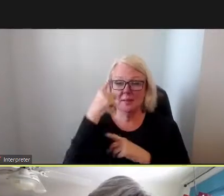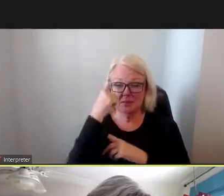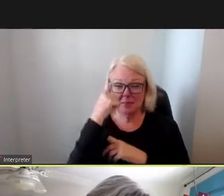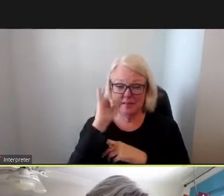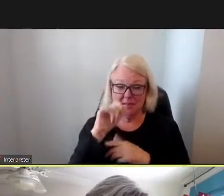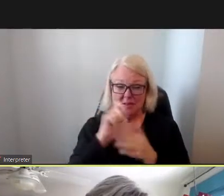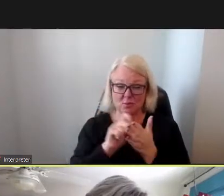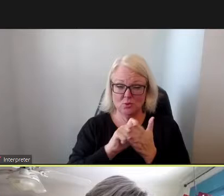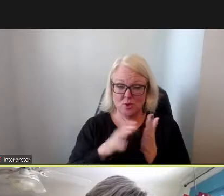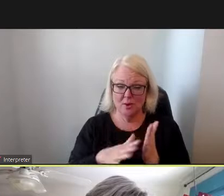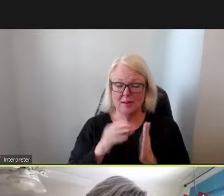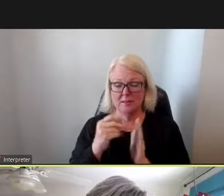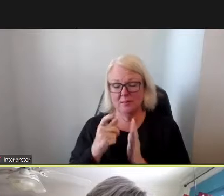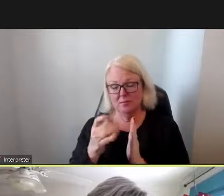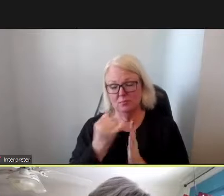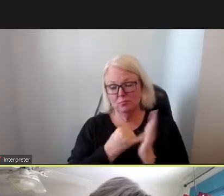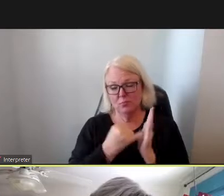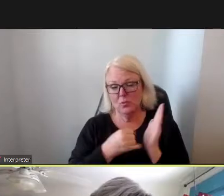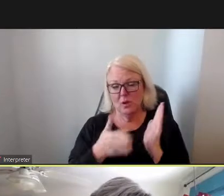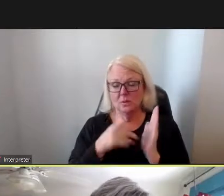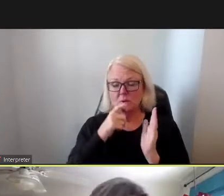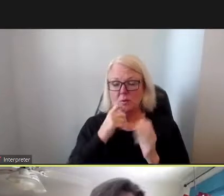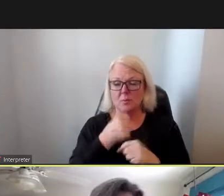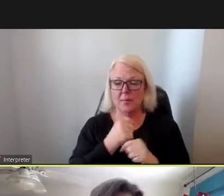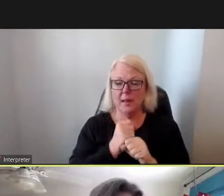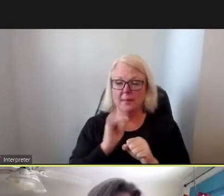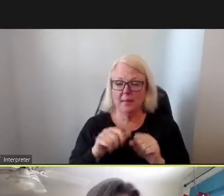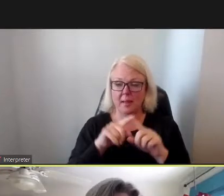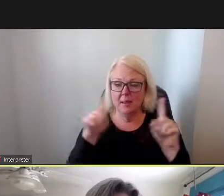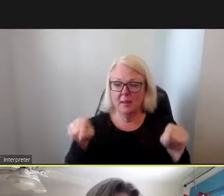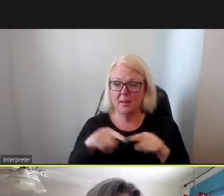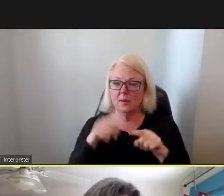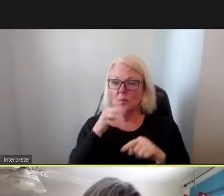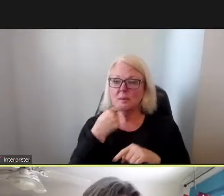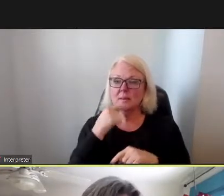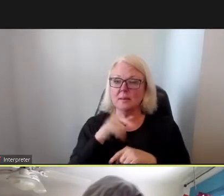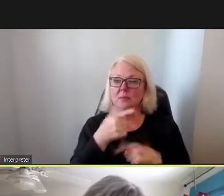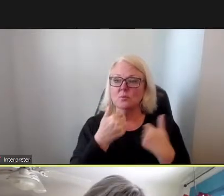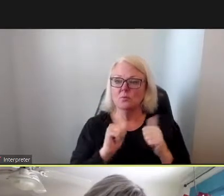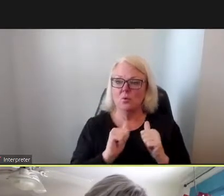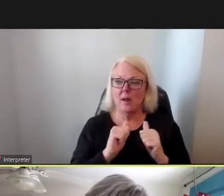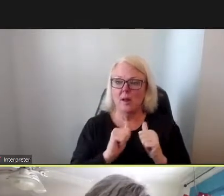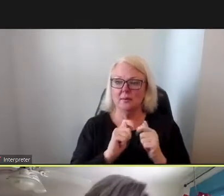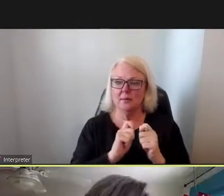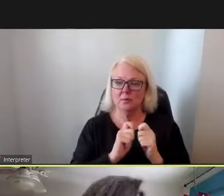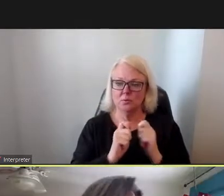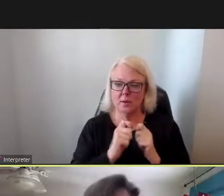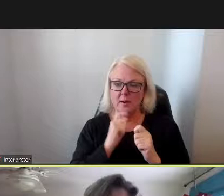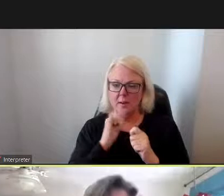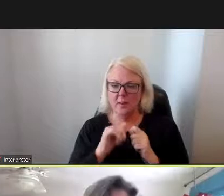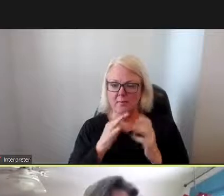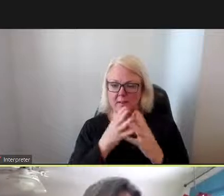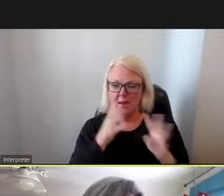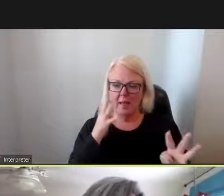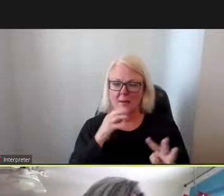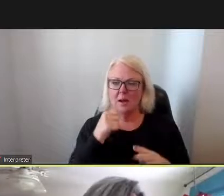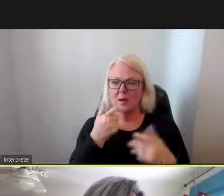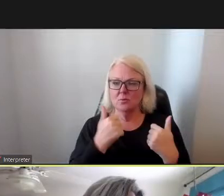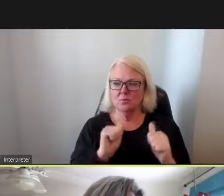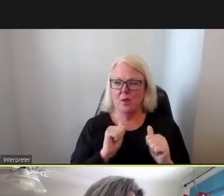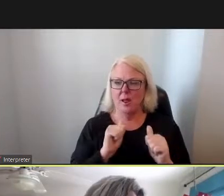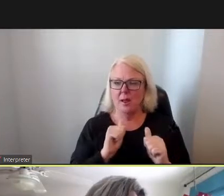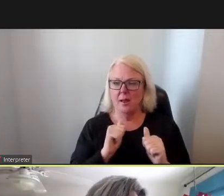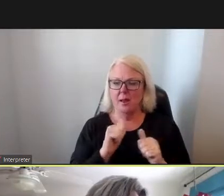journalists and illustrators creating this terministic screen would say that they're actually trying to critique the rhetoric of the line. They're not trying to bolster